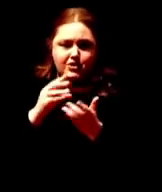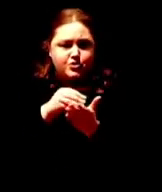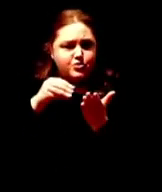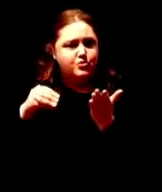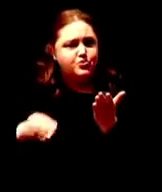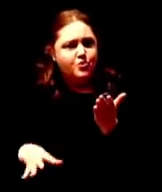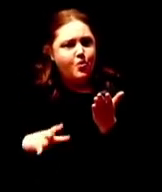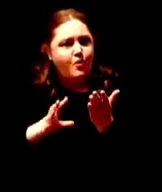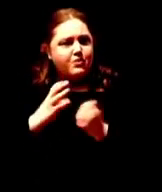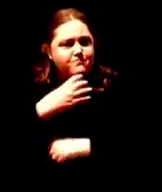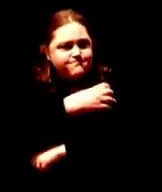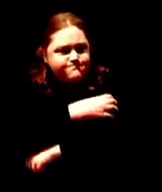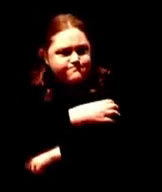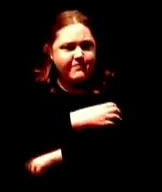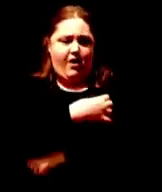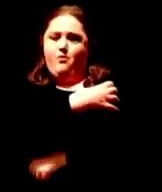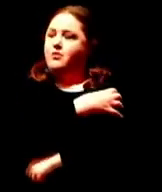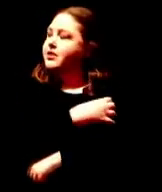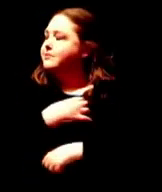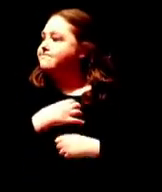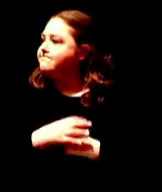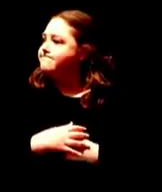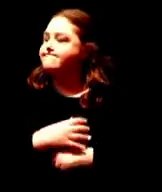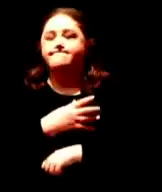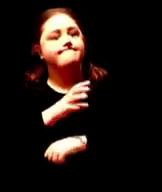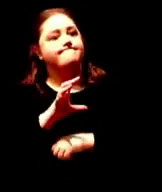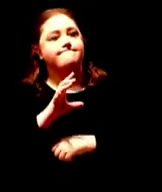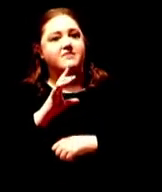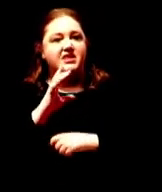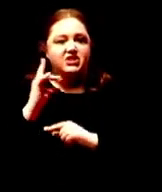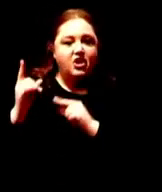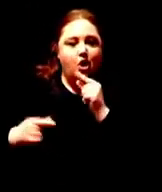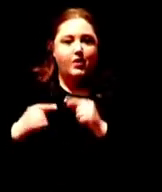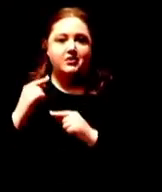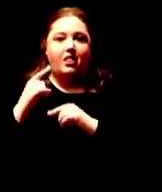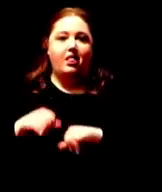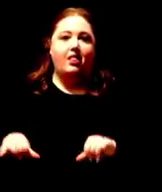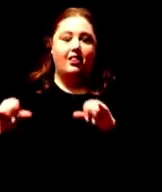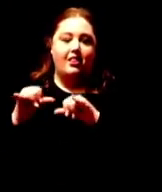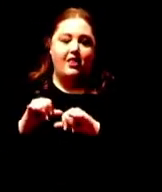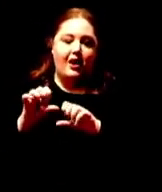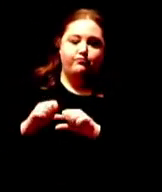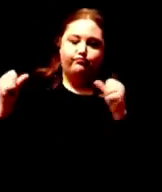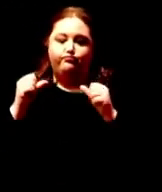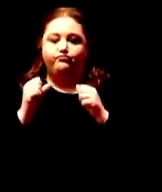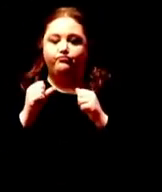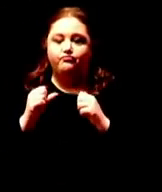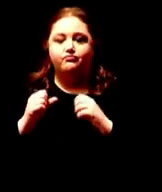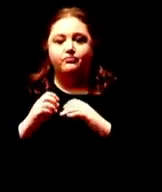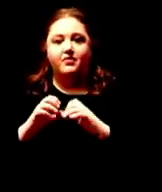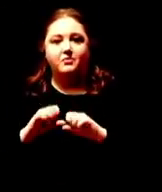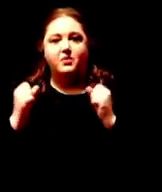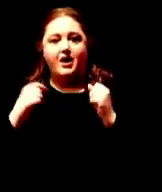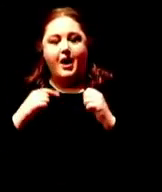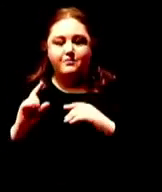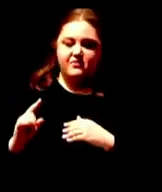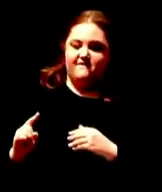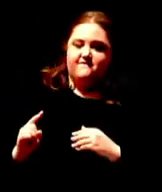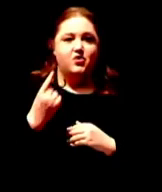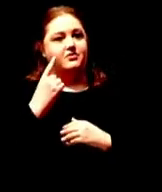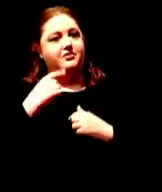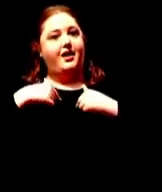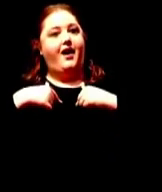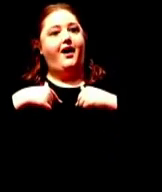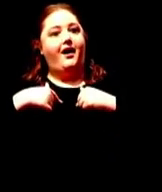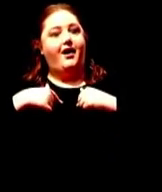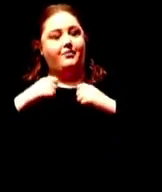was empowering. I was breaking generational cycles that had been going on for hundreds of years. I was the one